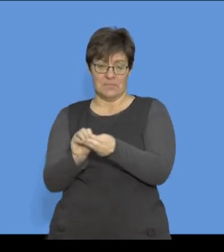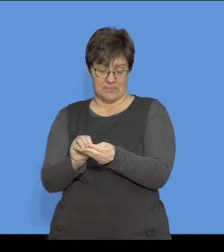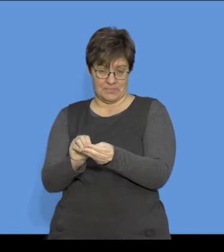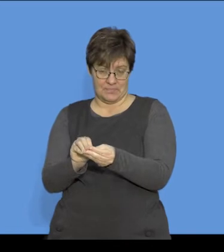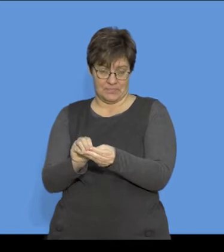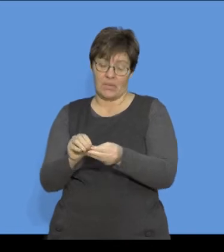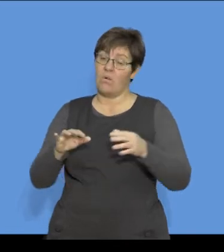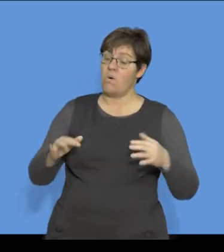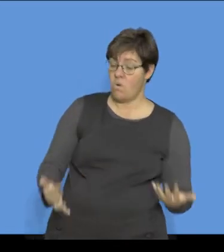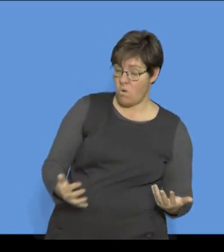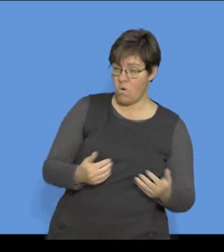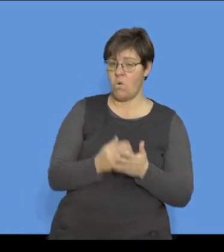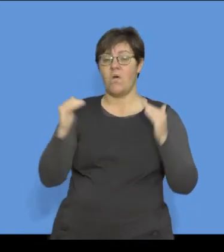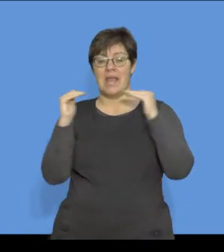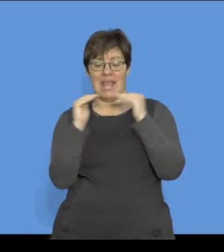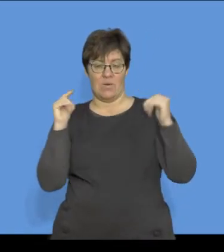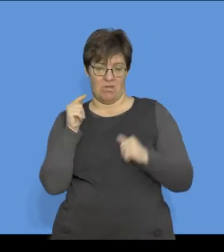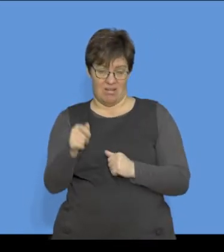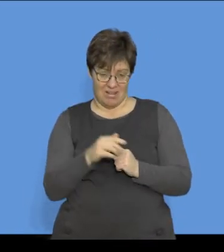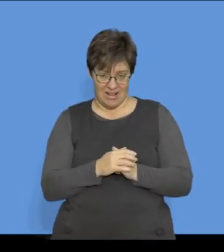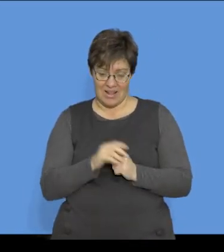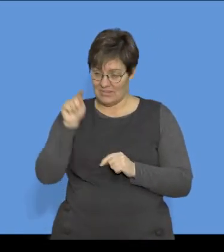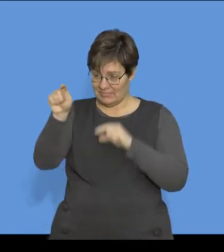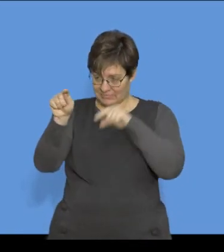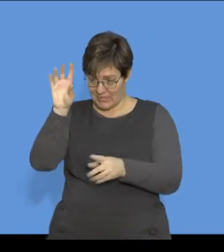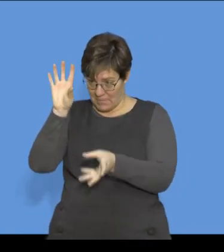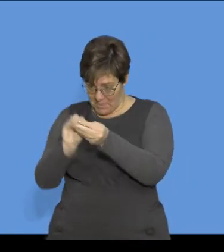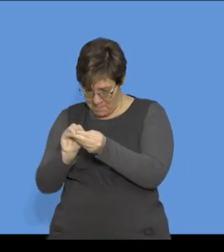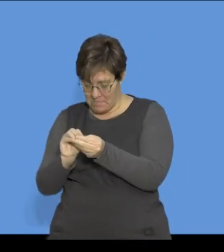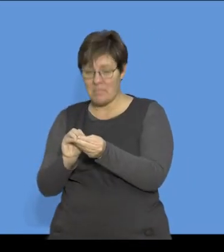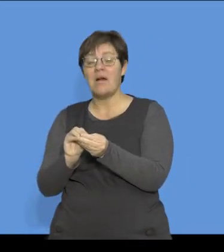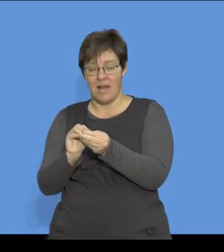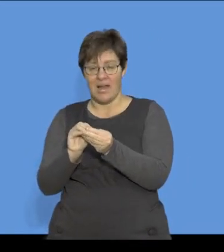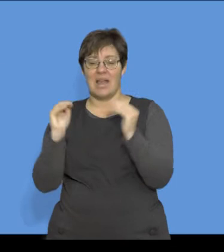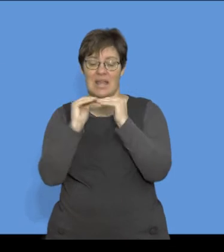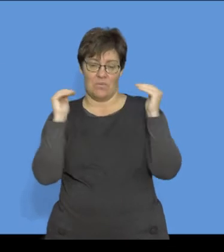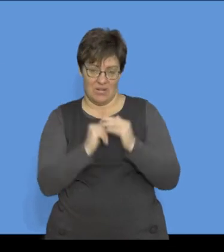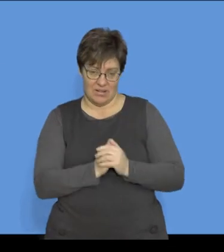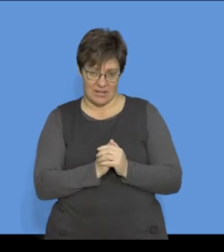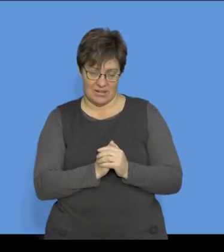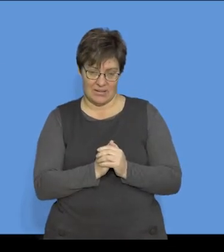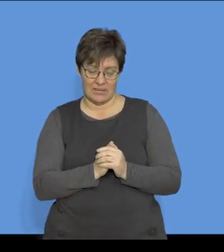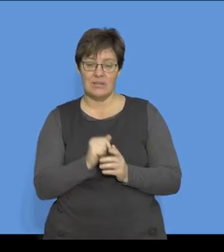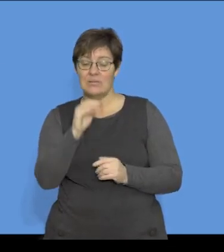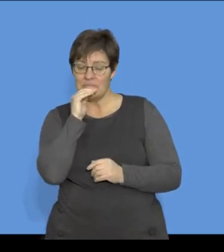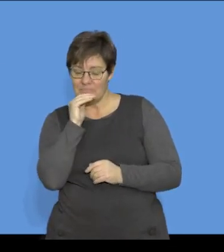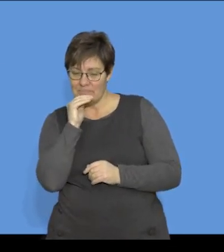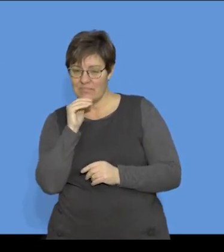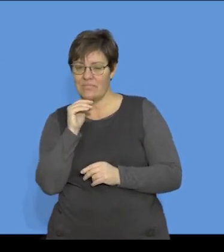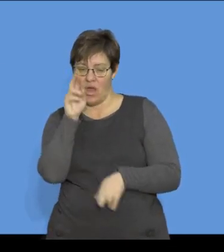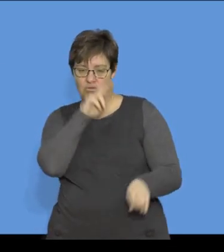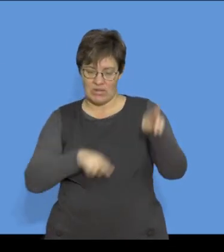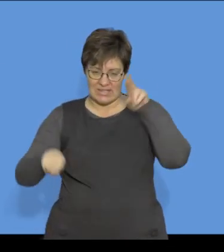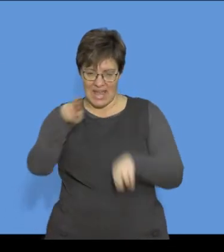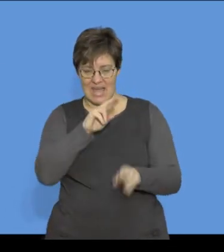or equal to the sum of the other 2 sides. That's the revised conjecture